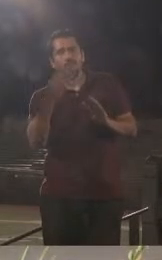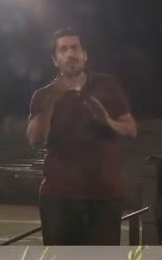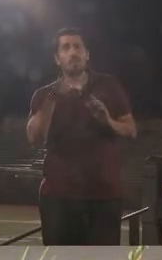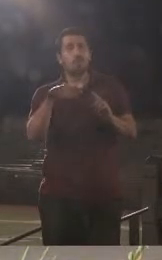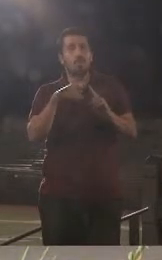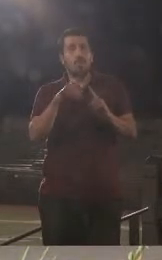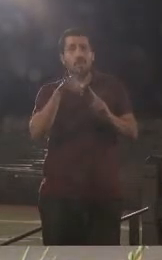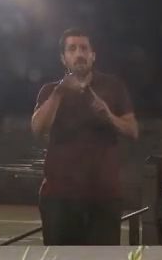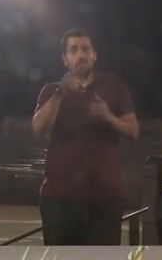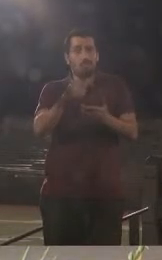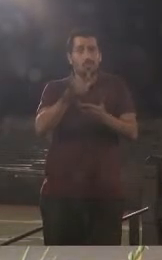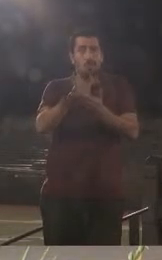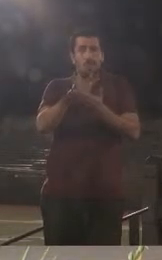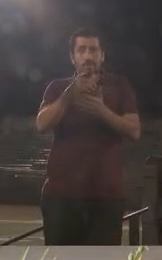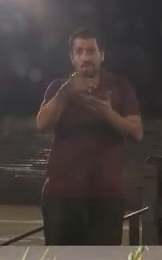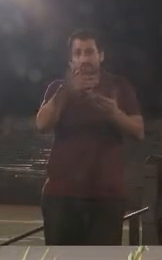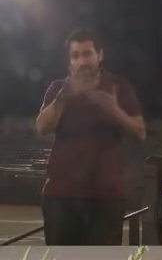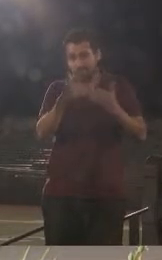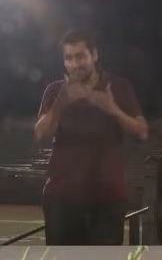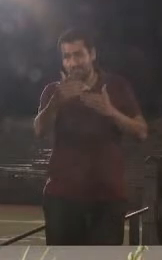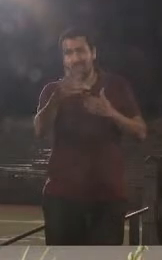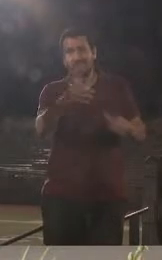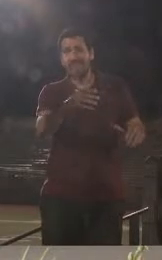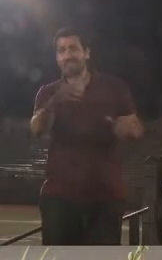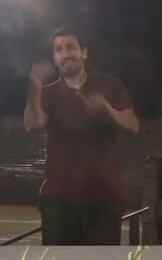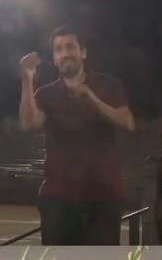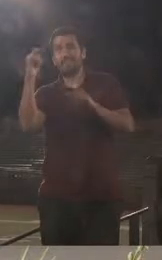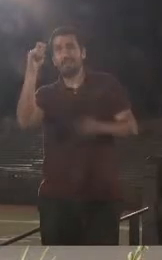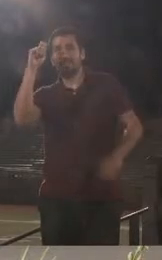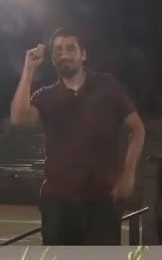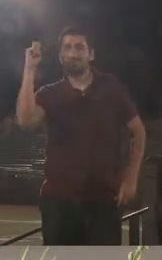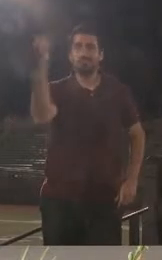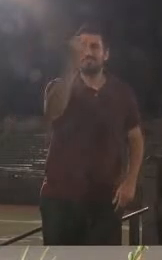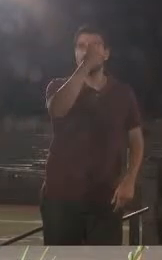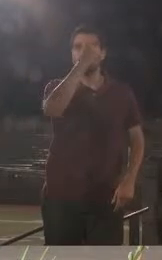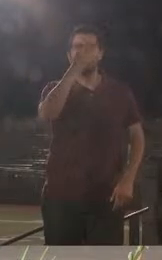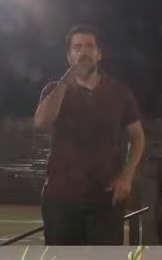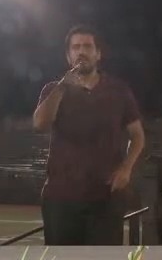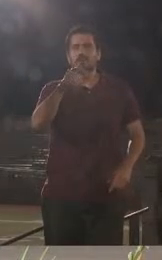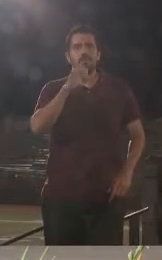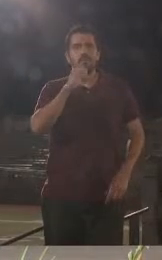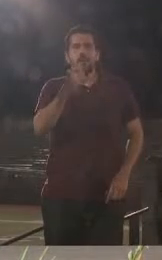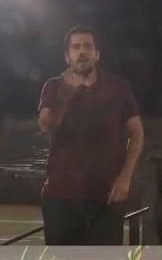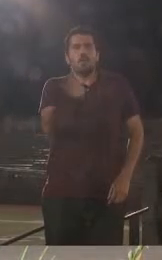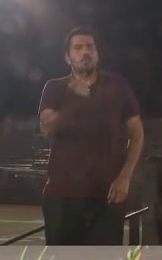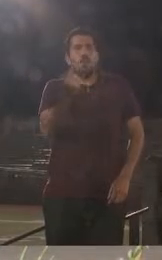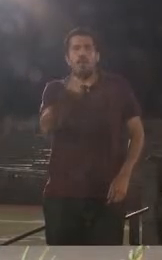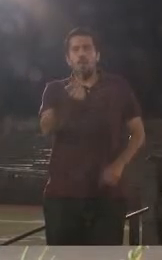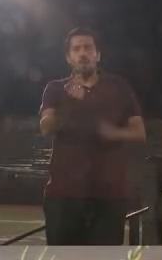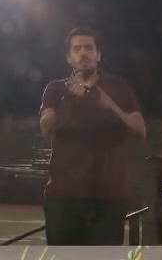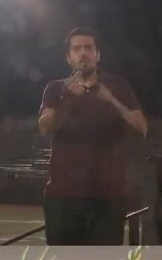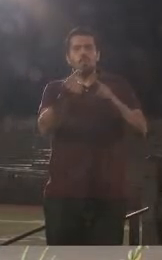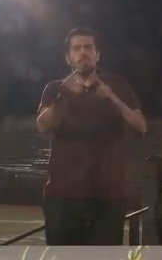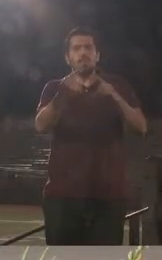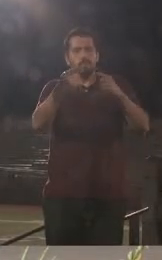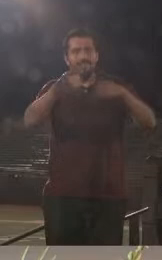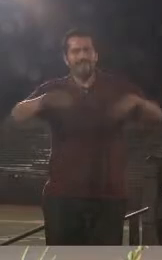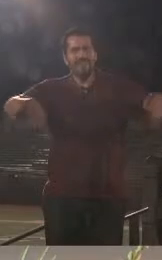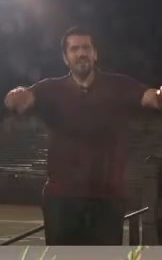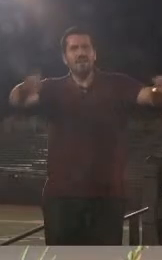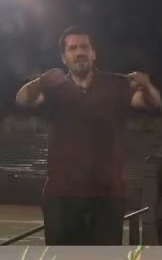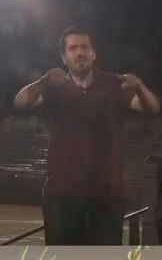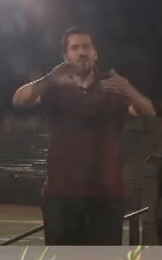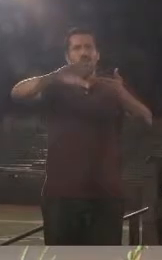you leave and you pull the tassel, you're not alone. We are a community, and